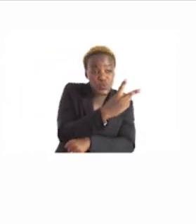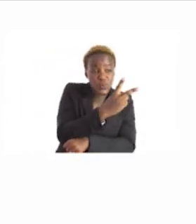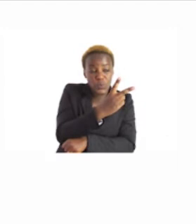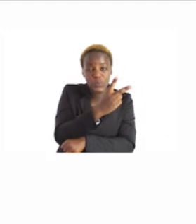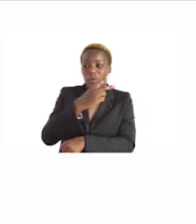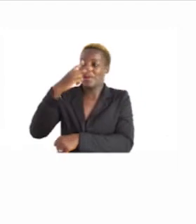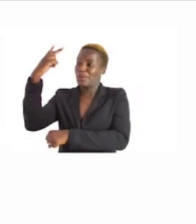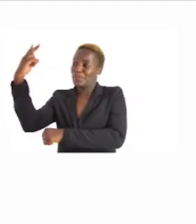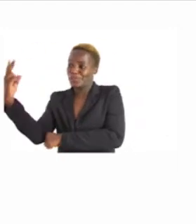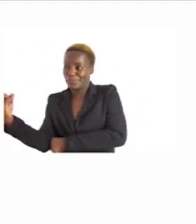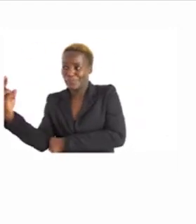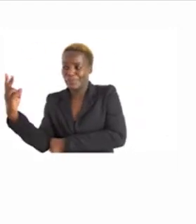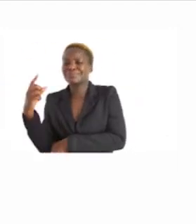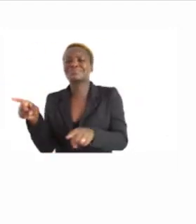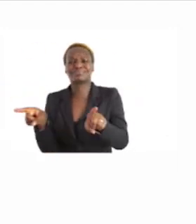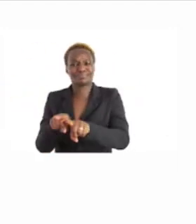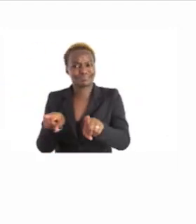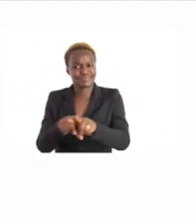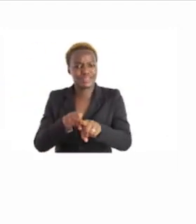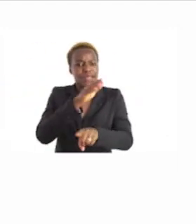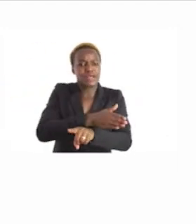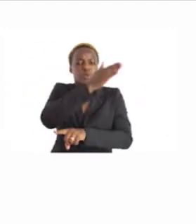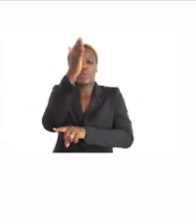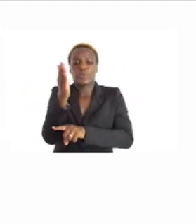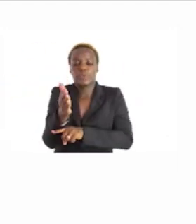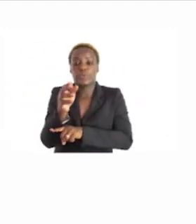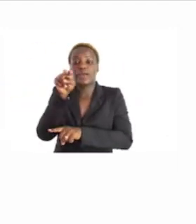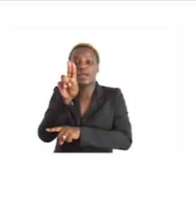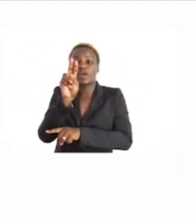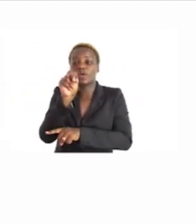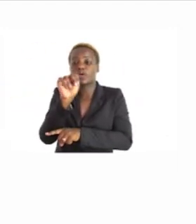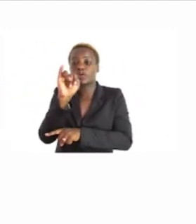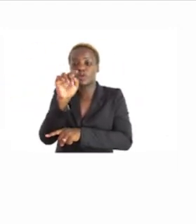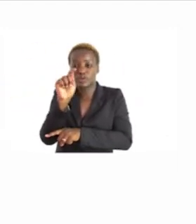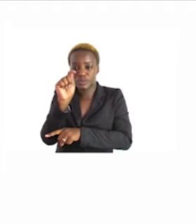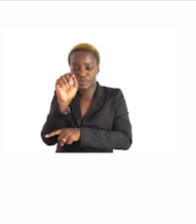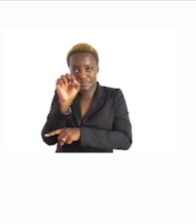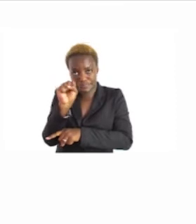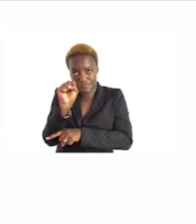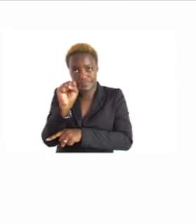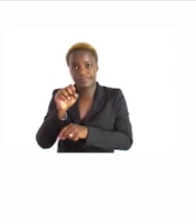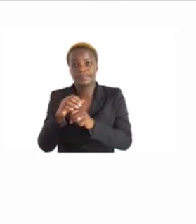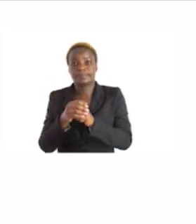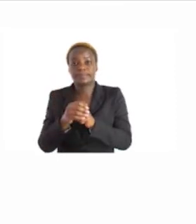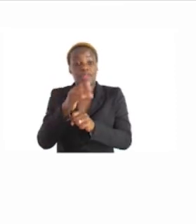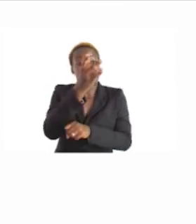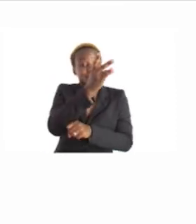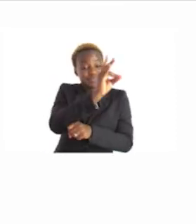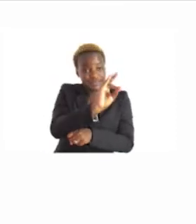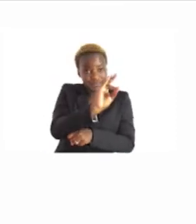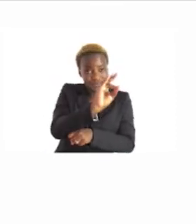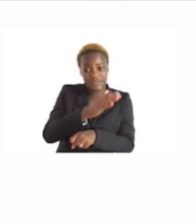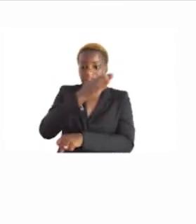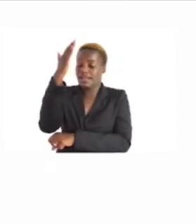do? We move on to the next one, which is at the place of the units. We have a 7 and we